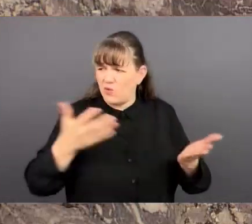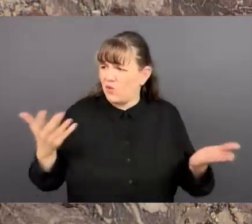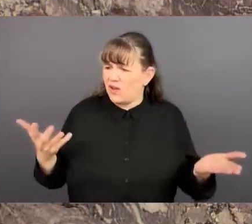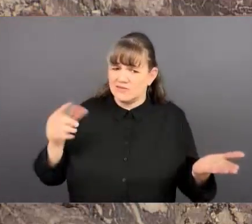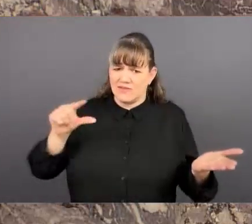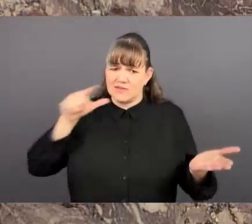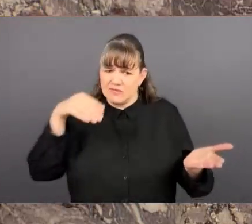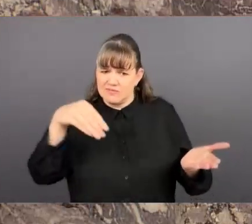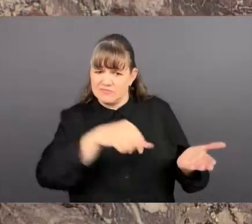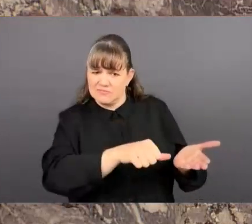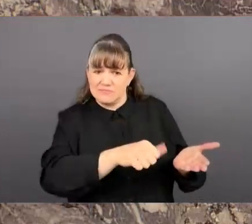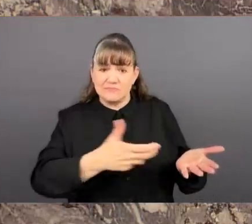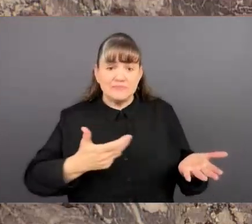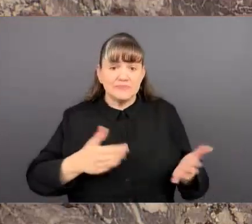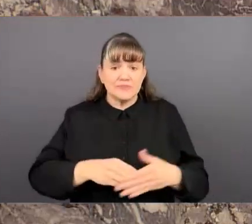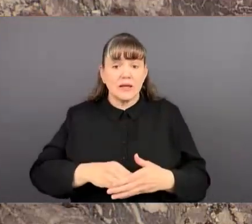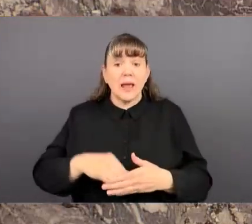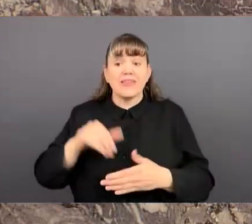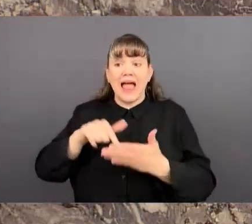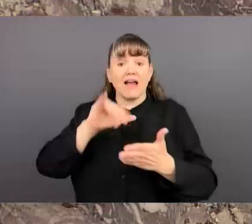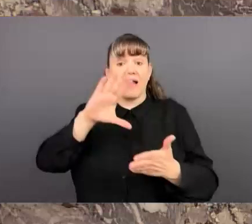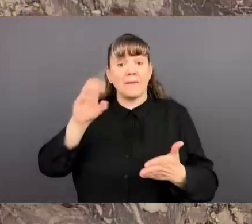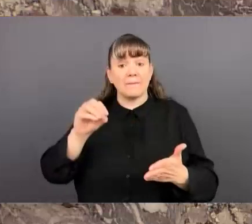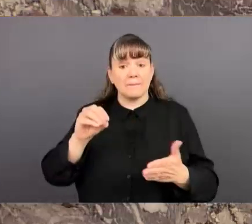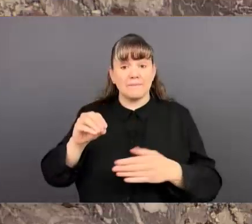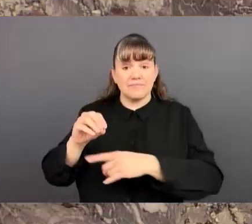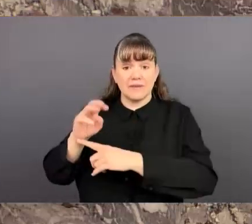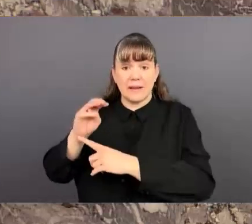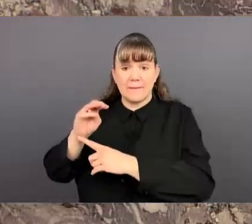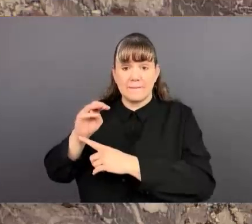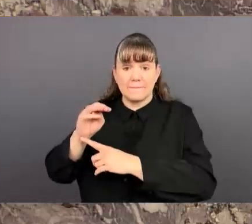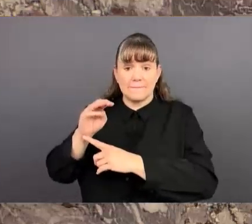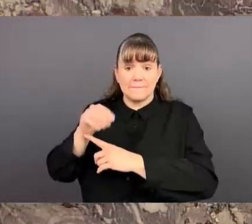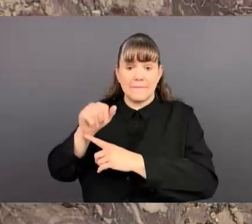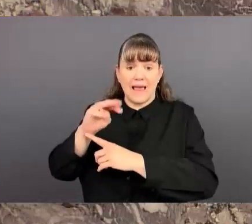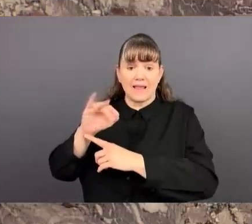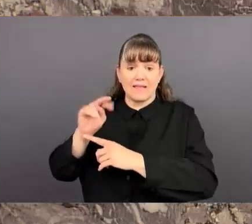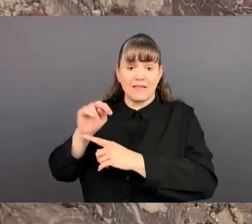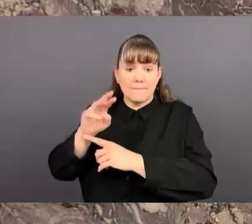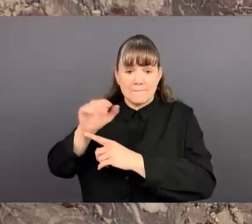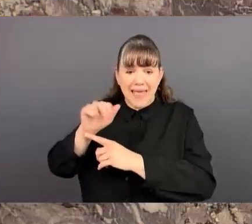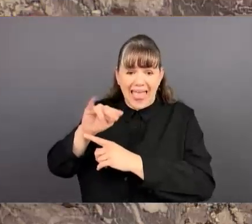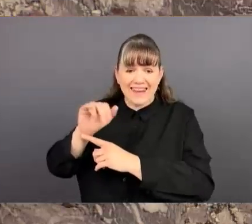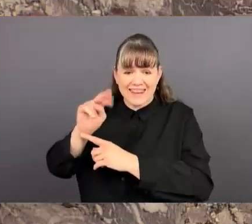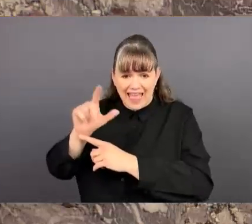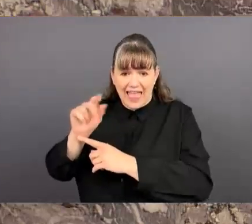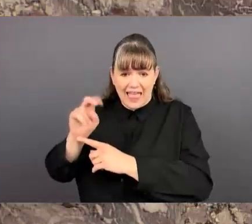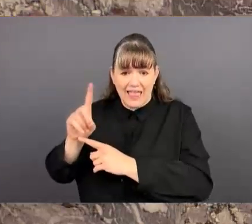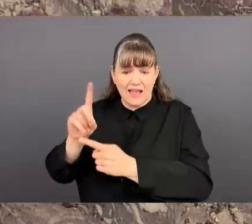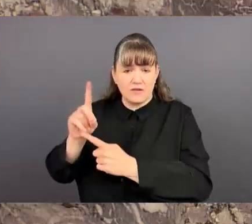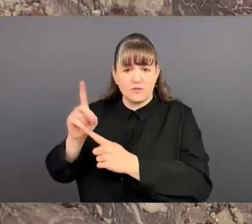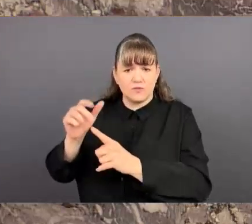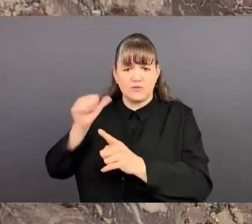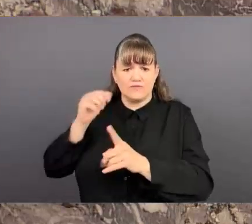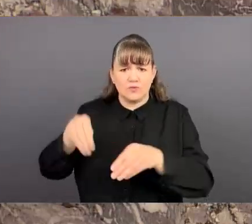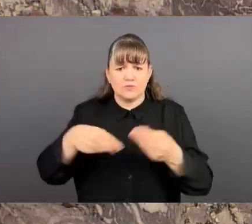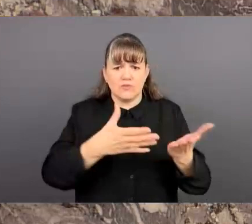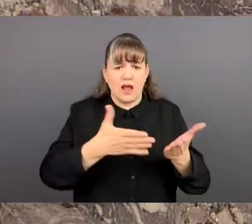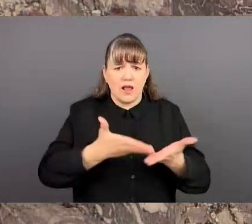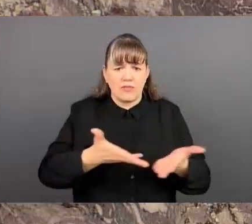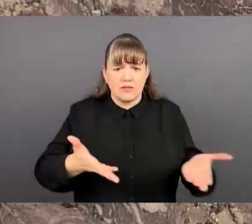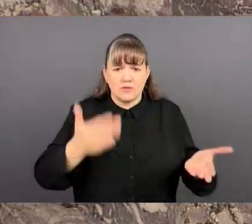Mainland start refusing to supply materials for ministry projects because they can't trust they'll get paid, what happens to our